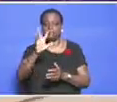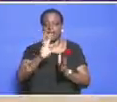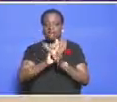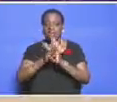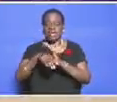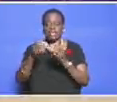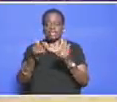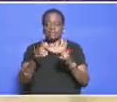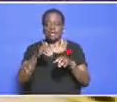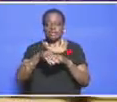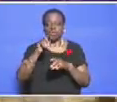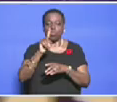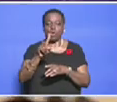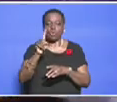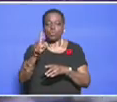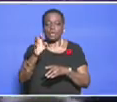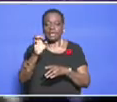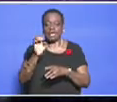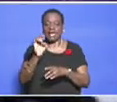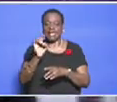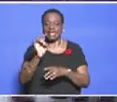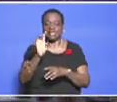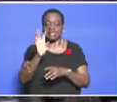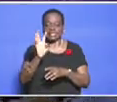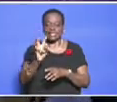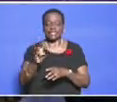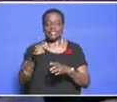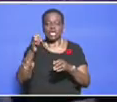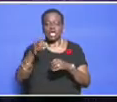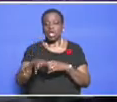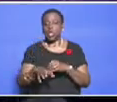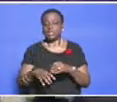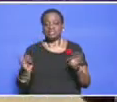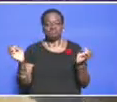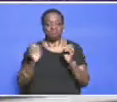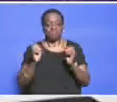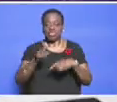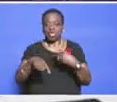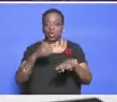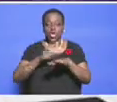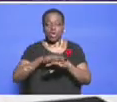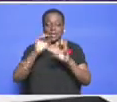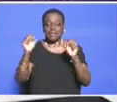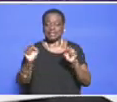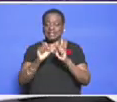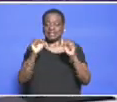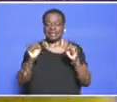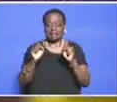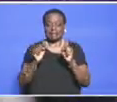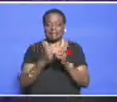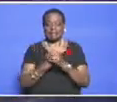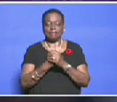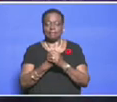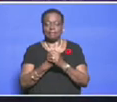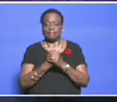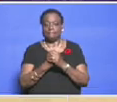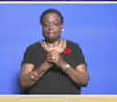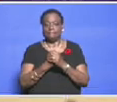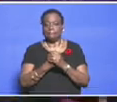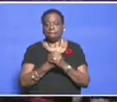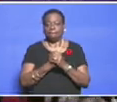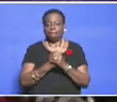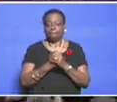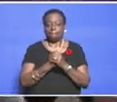the 101-86 loss. Hield couldn't get anything going on Saturday as he converted only 17% of his shots and went 1 for 6